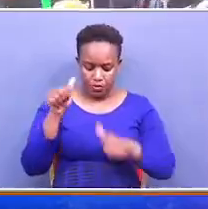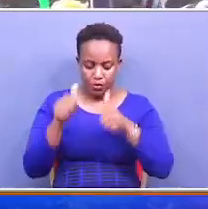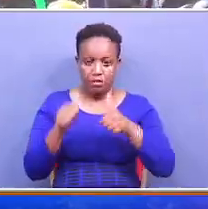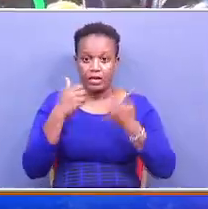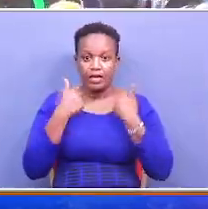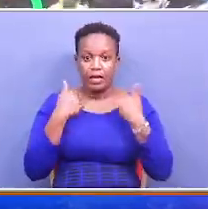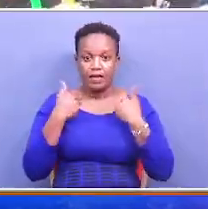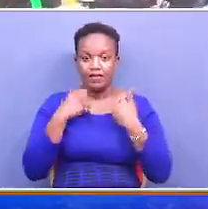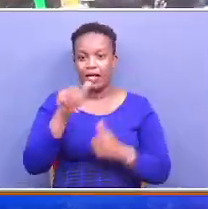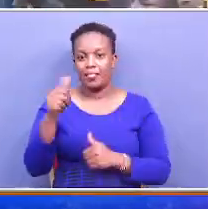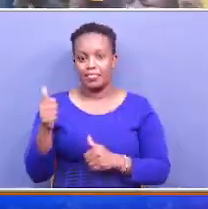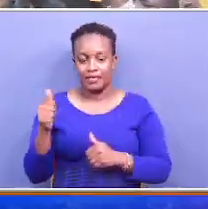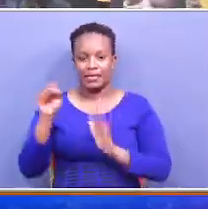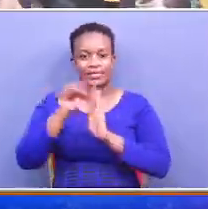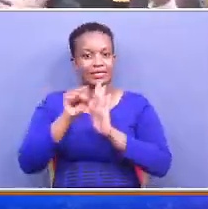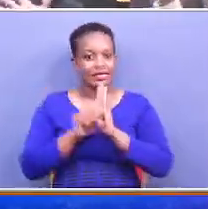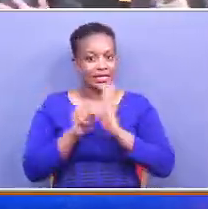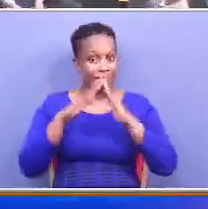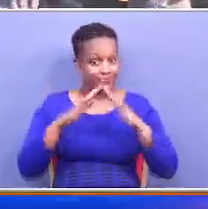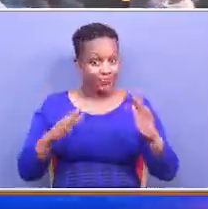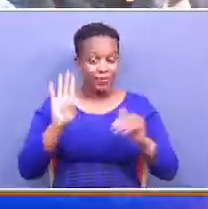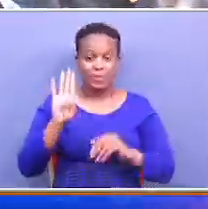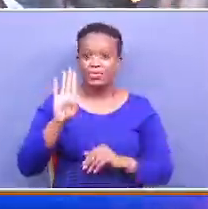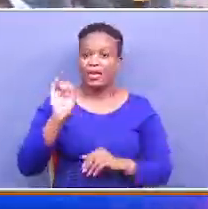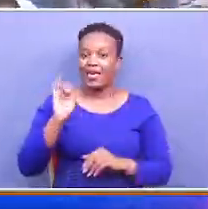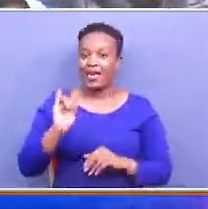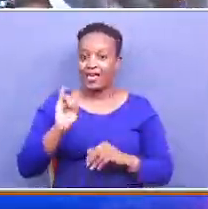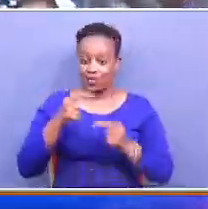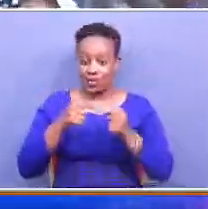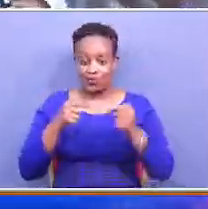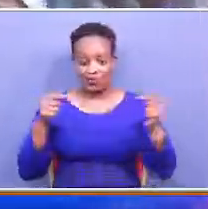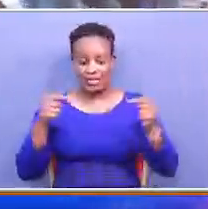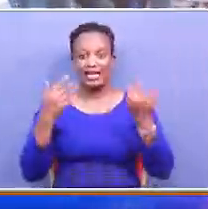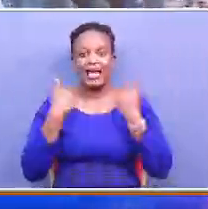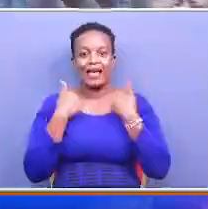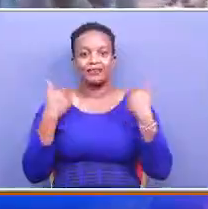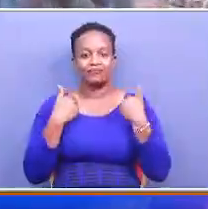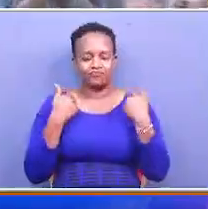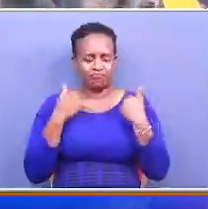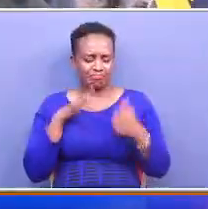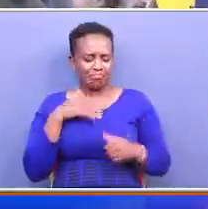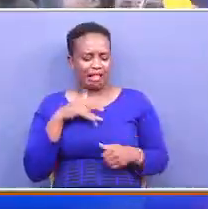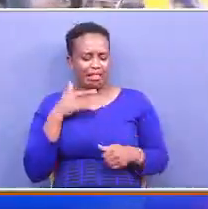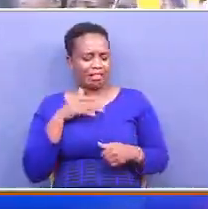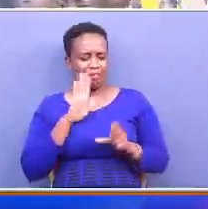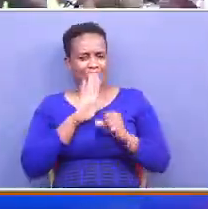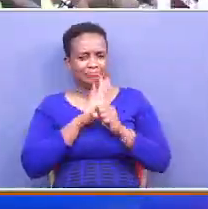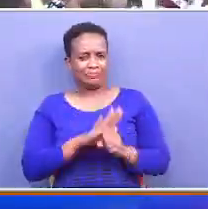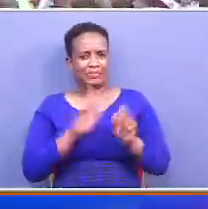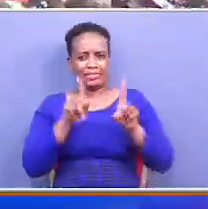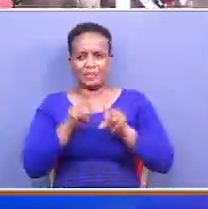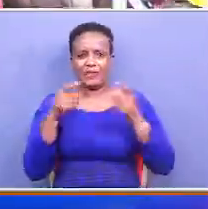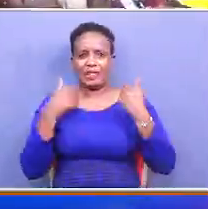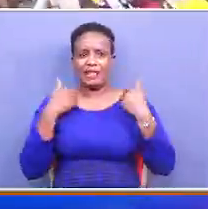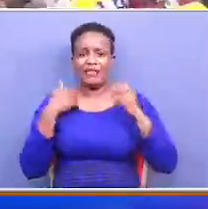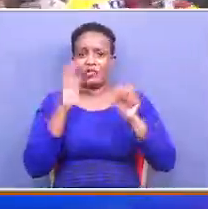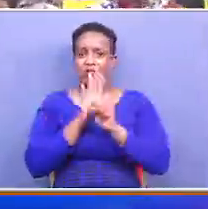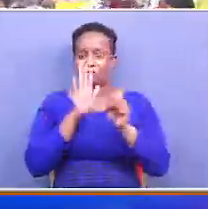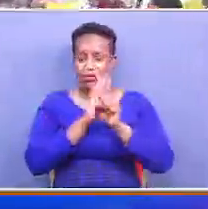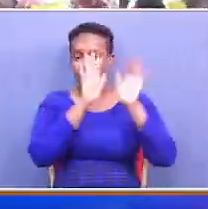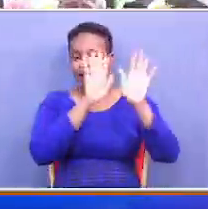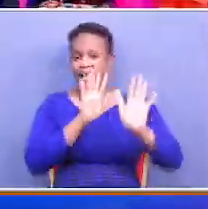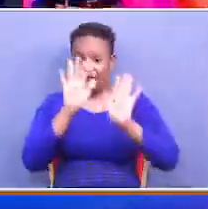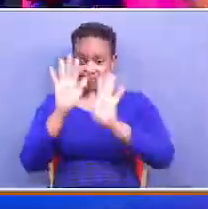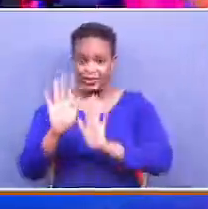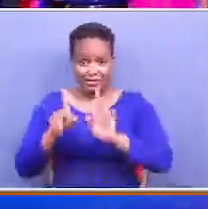in the race to State House. With BBI opposers feeling vindicated, the BBI politics will form a huge chunk of campaign